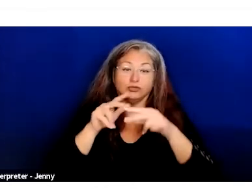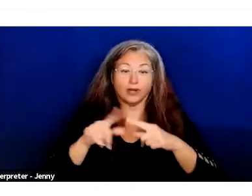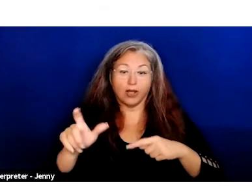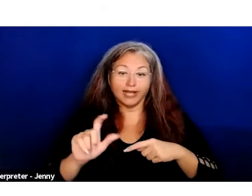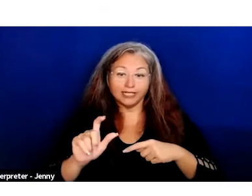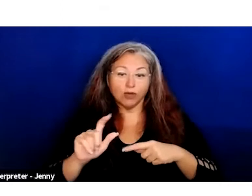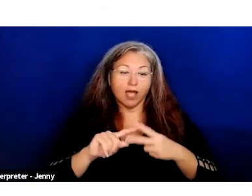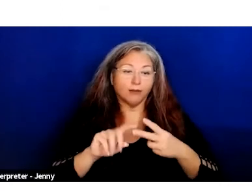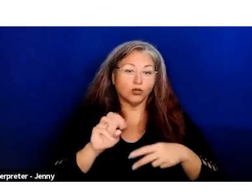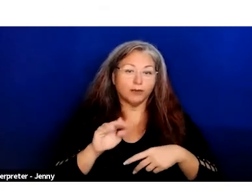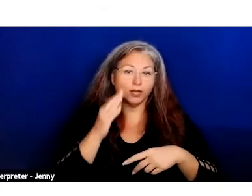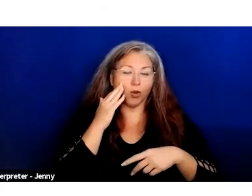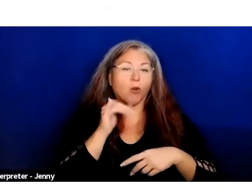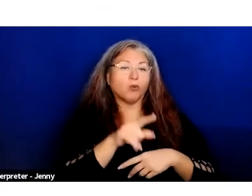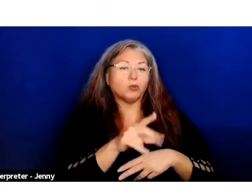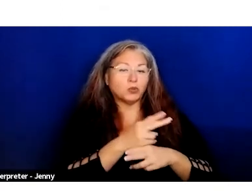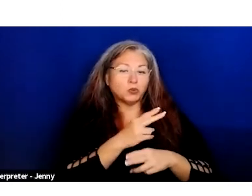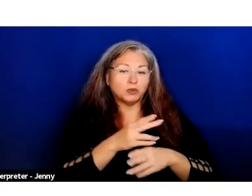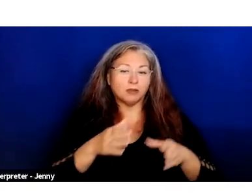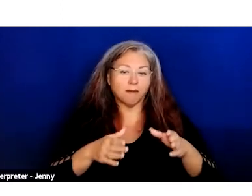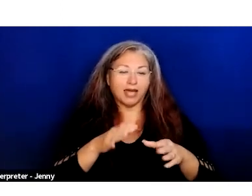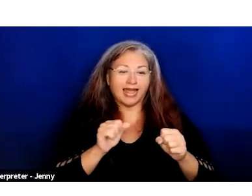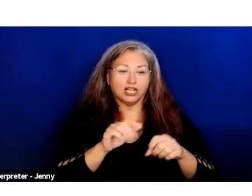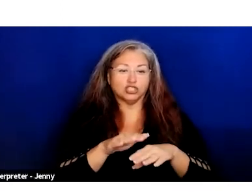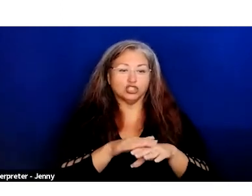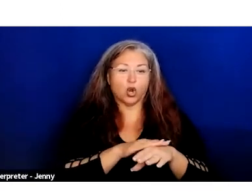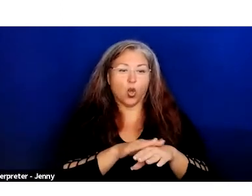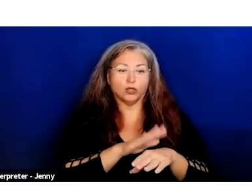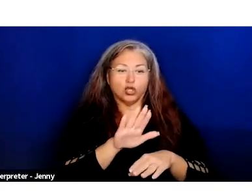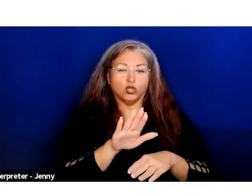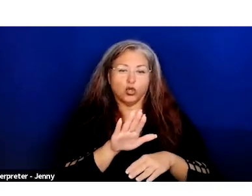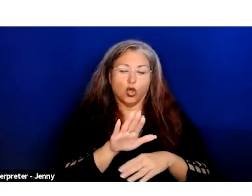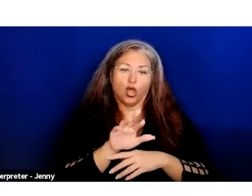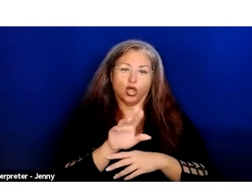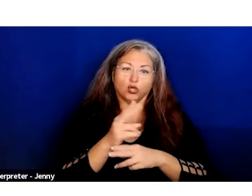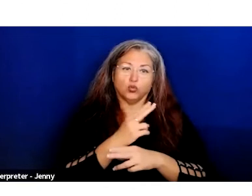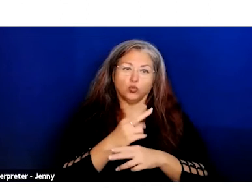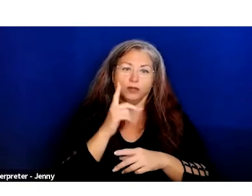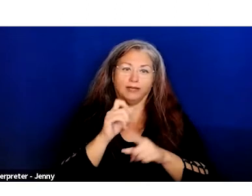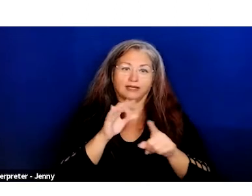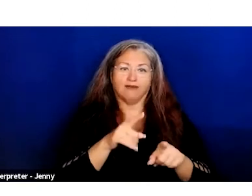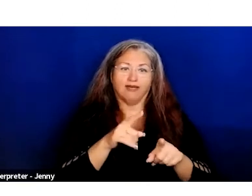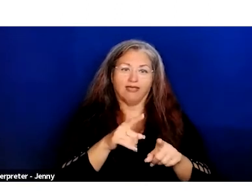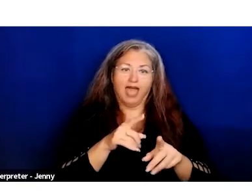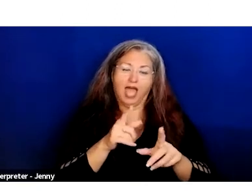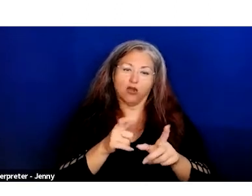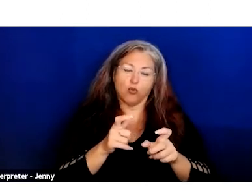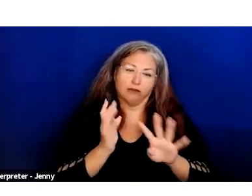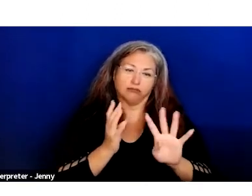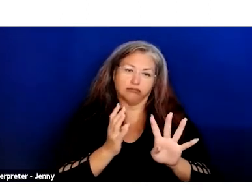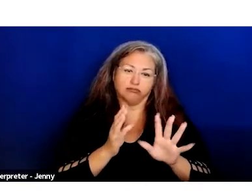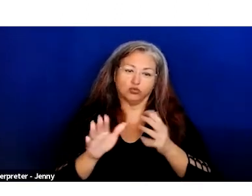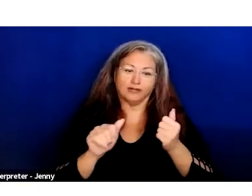social media knows that you use bots and it's slowing down your usage because of that rate throttling. It's coming in too fast, and that's something